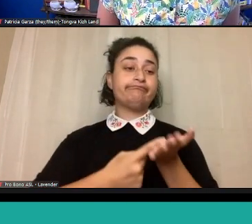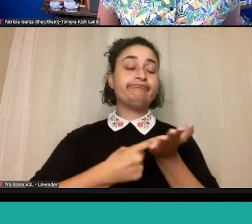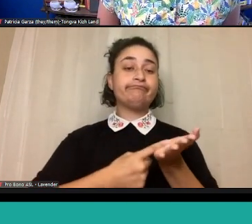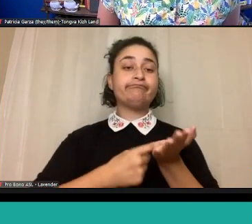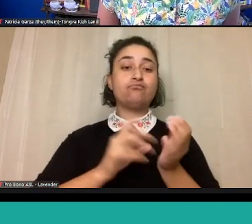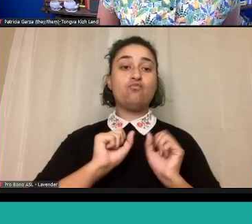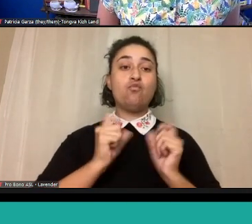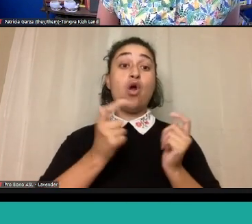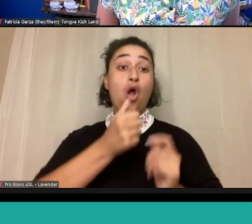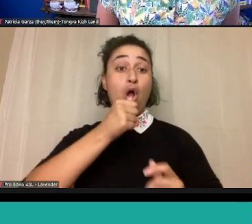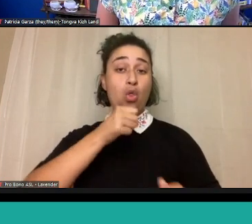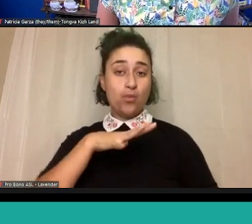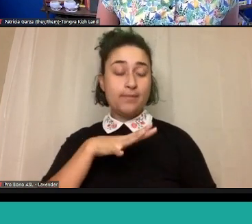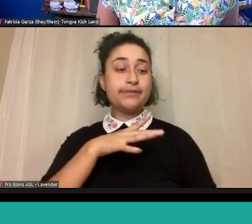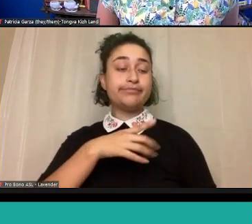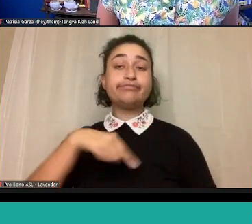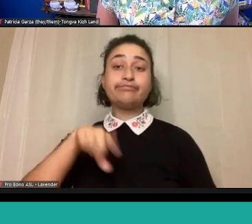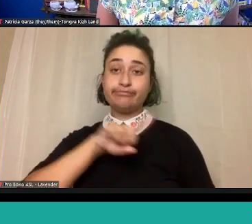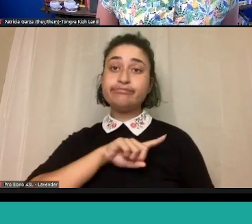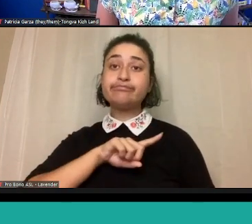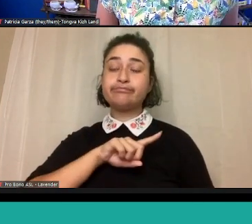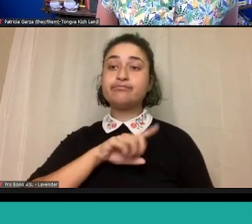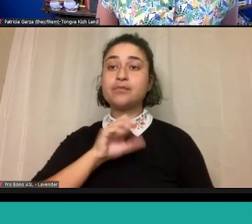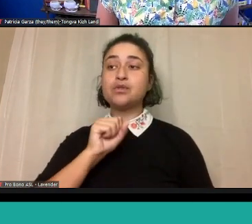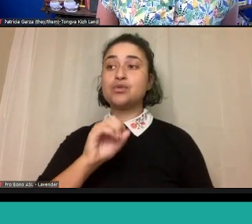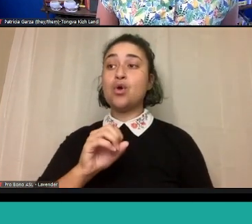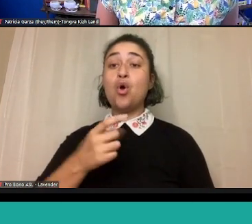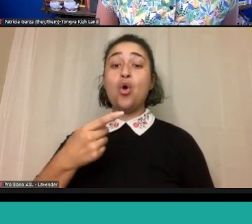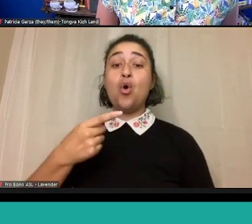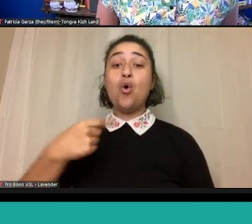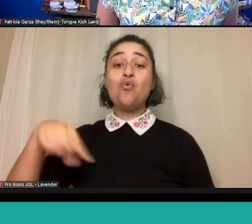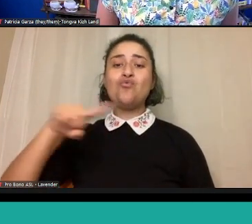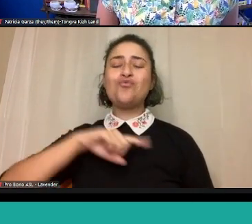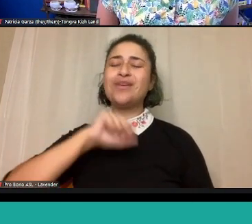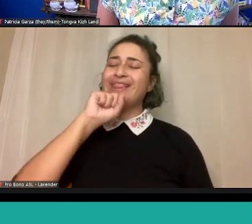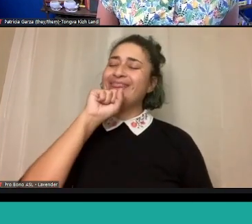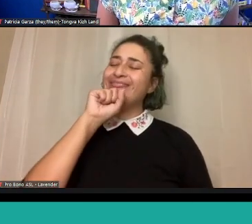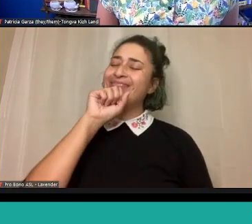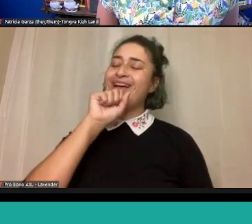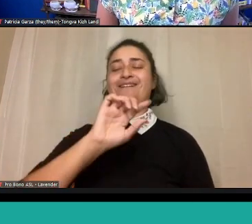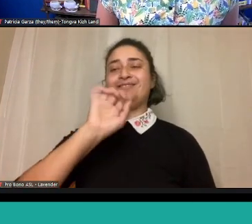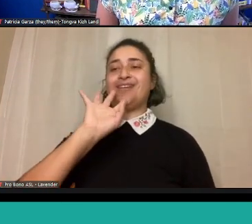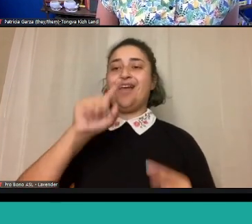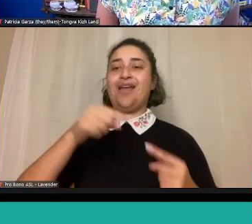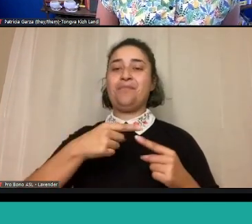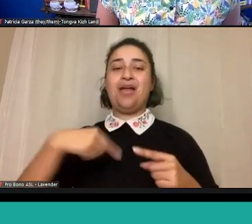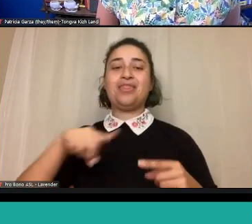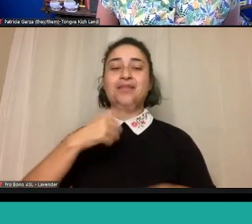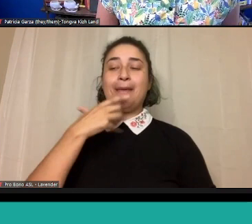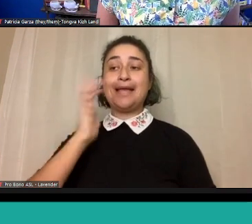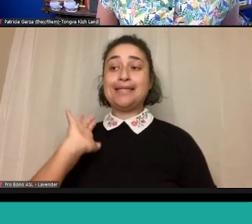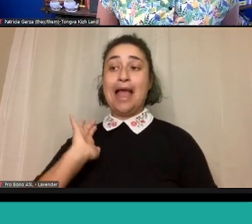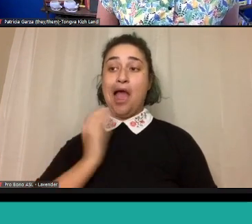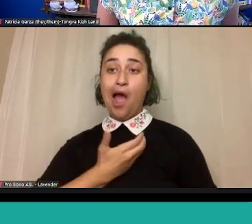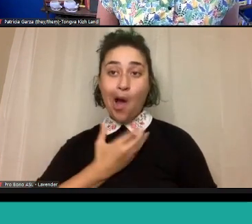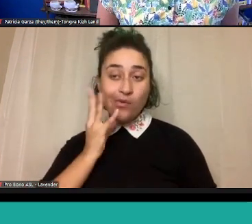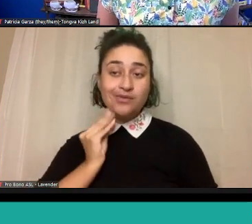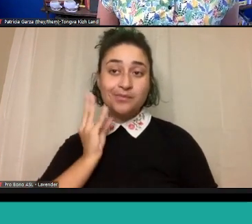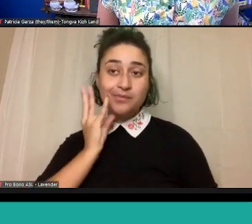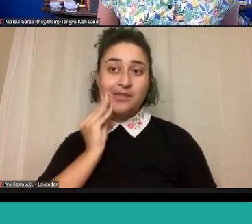we're all women, and so we love talking about this, because I feel like our experiences are,